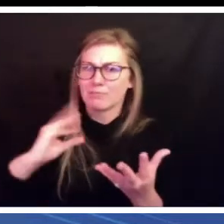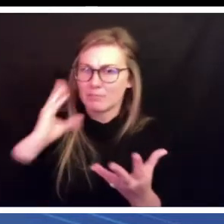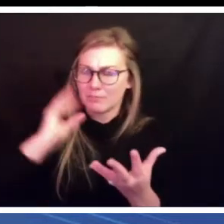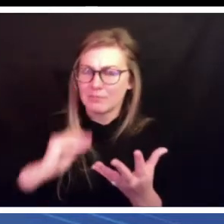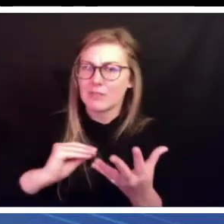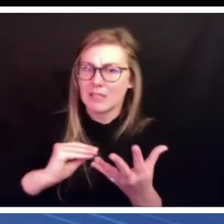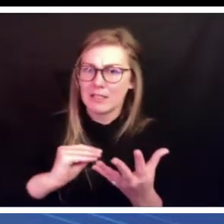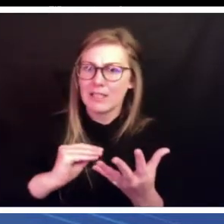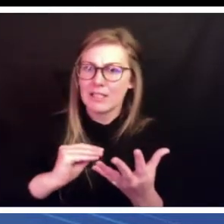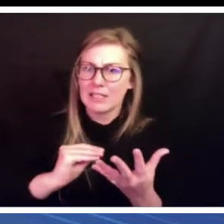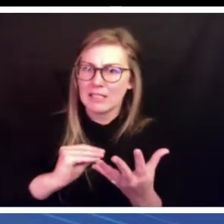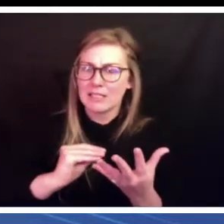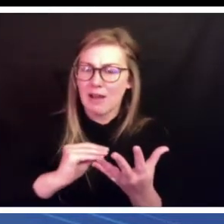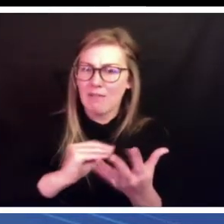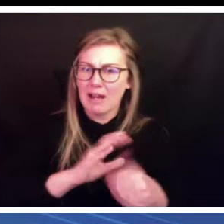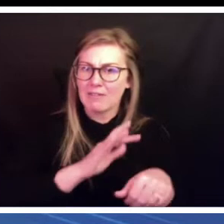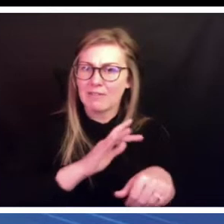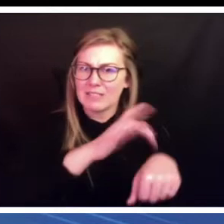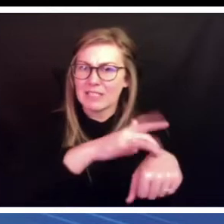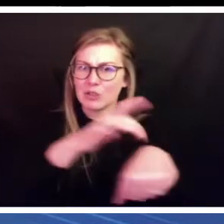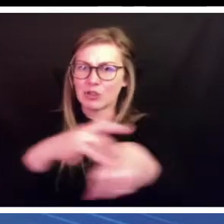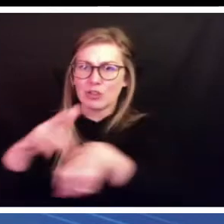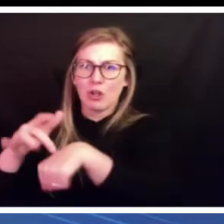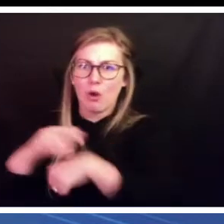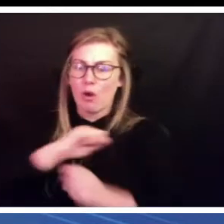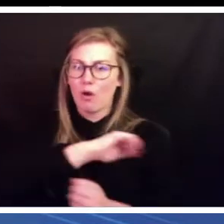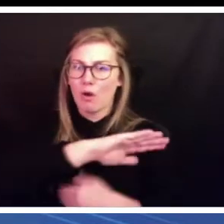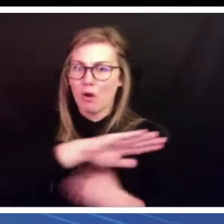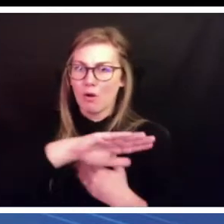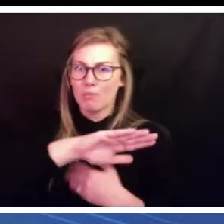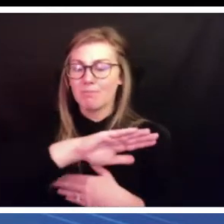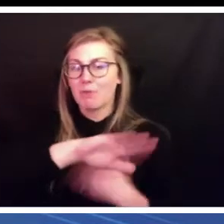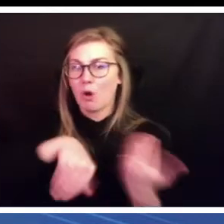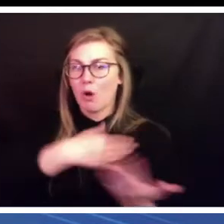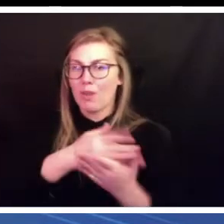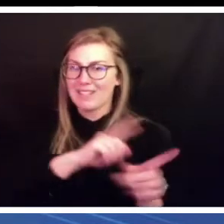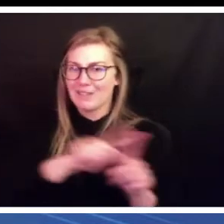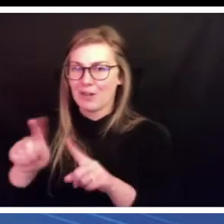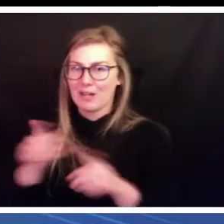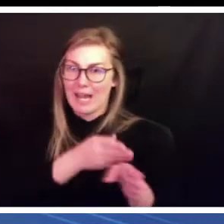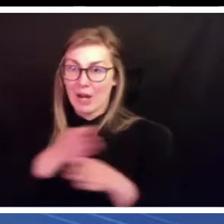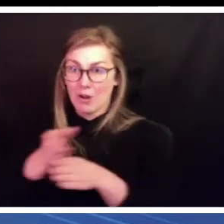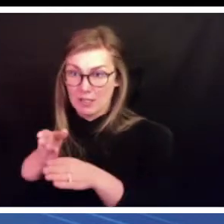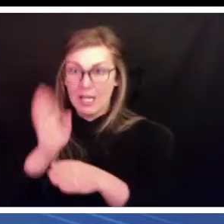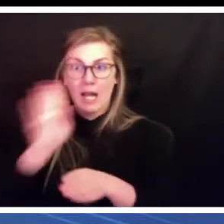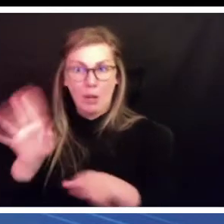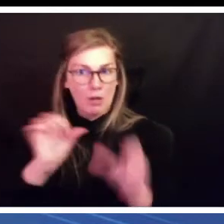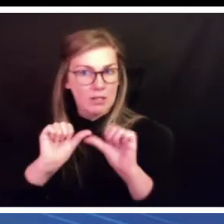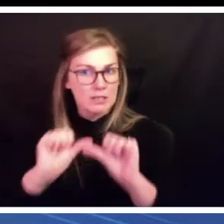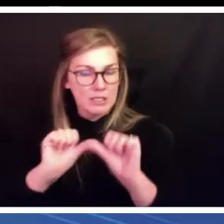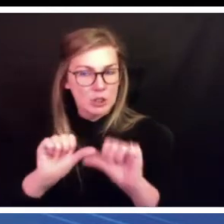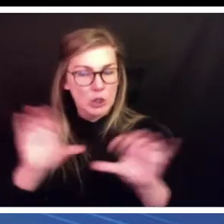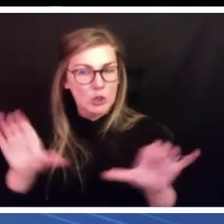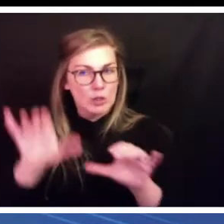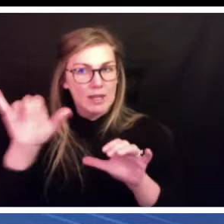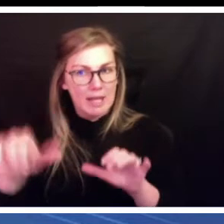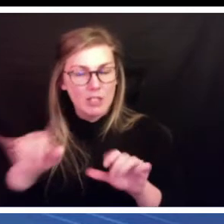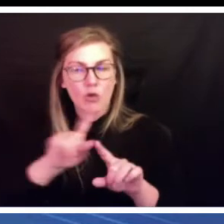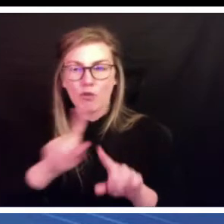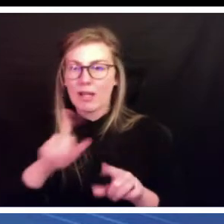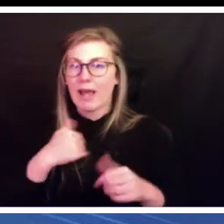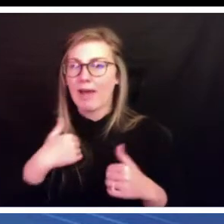different areas of it as I've moved forward in it. And I will continue to do so. The other thing I want to mention to you, which most people don't talk about,